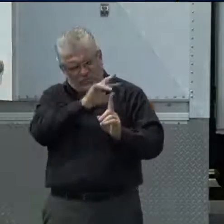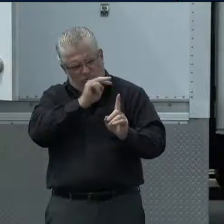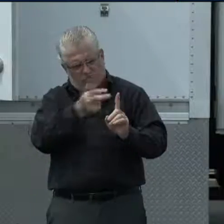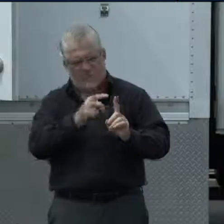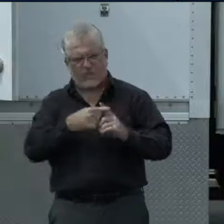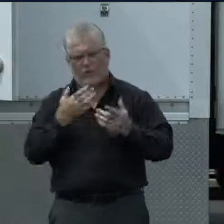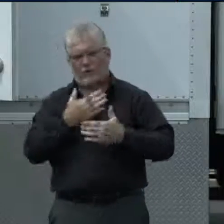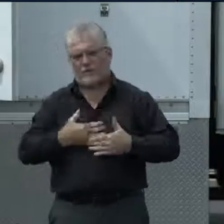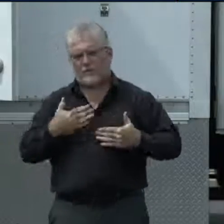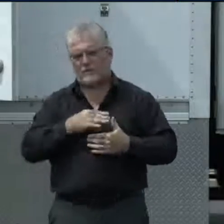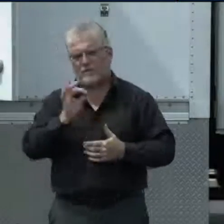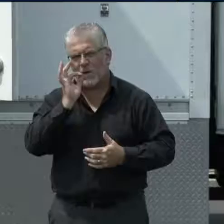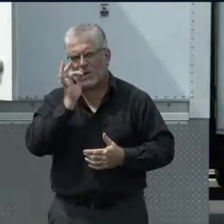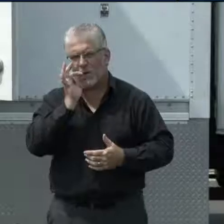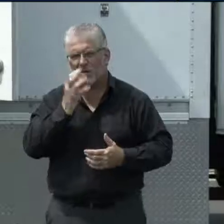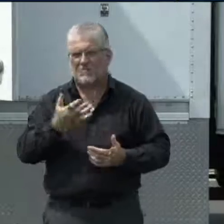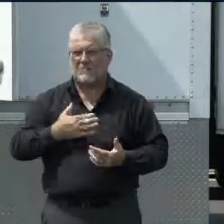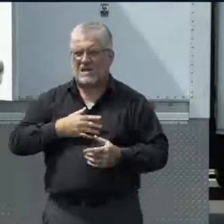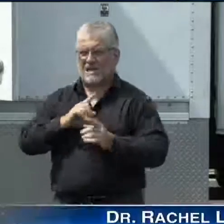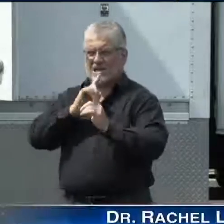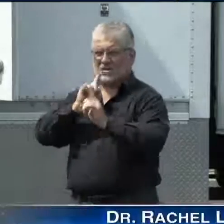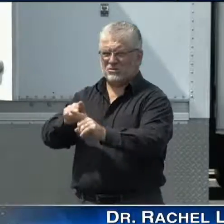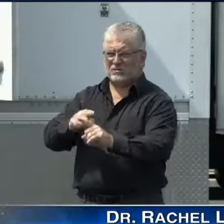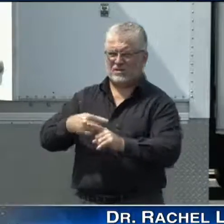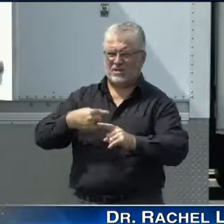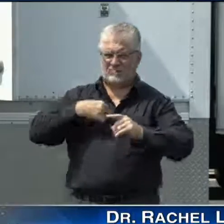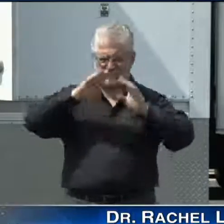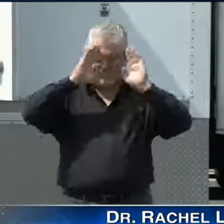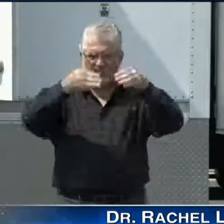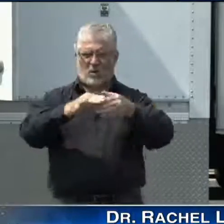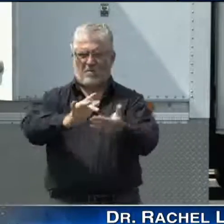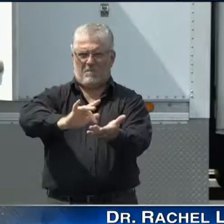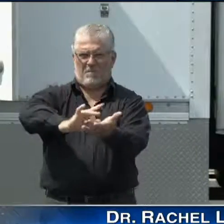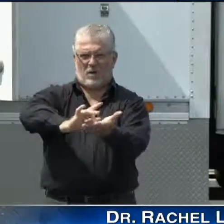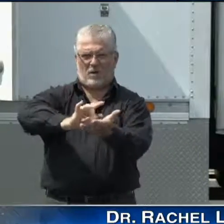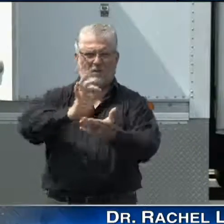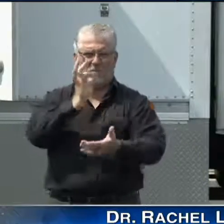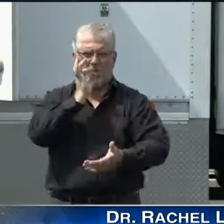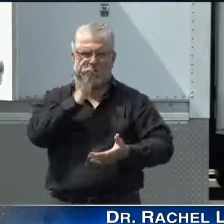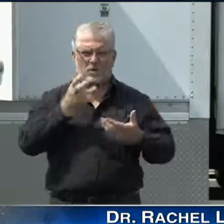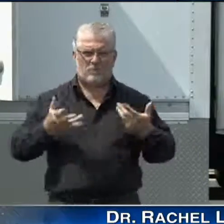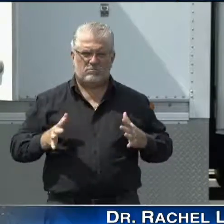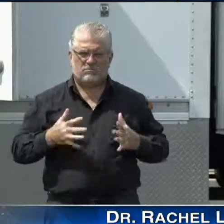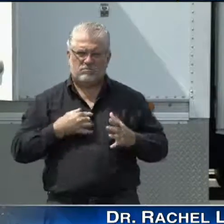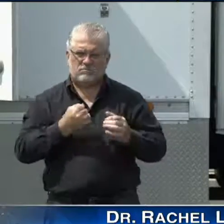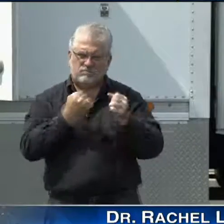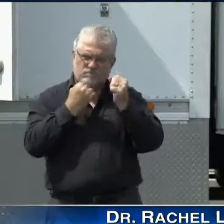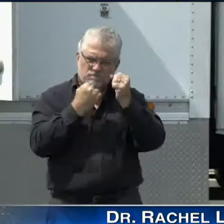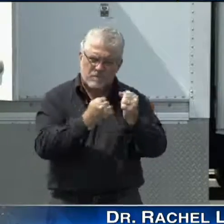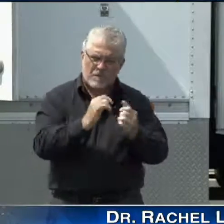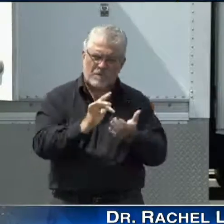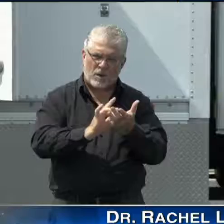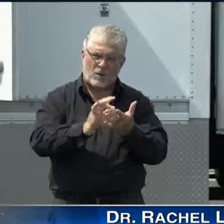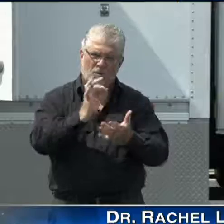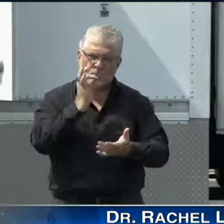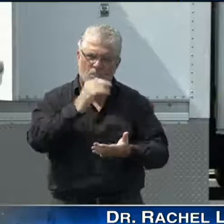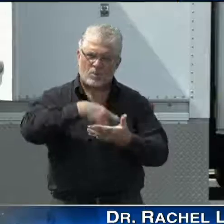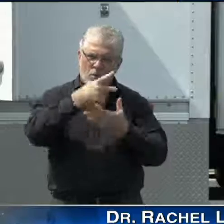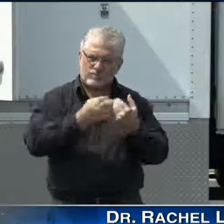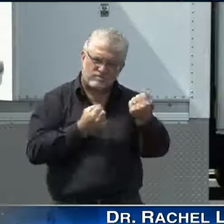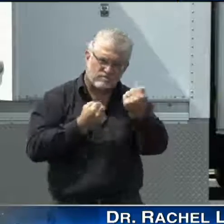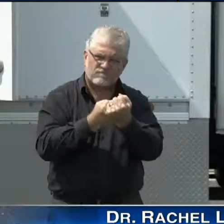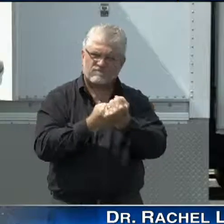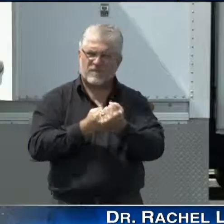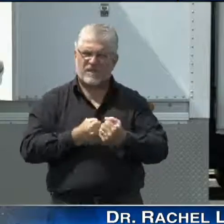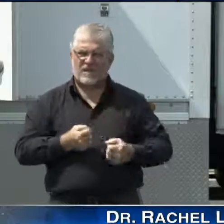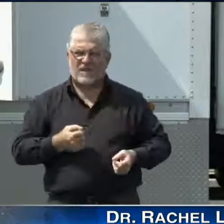Well, so I have been concentrating on medical marijuana. We have a very robust medical marijuana system. The governor had said before is